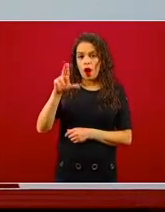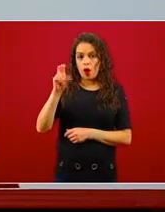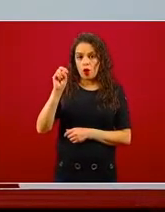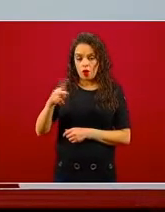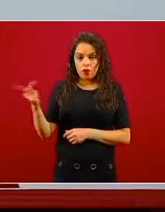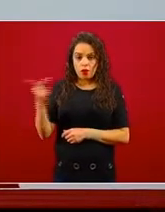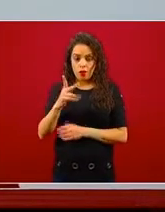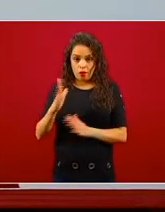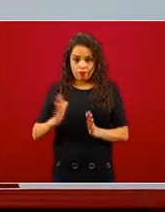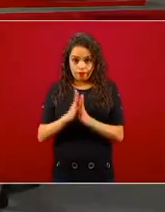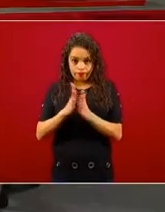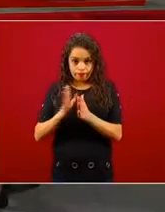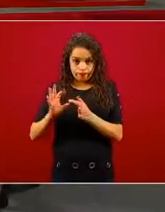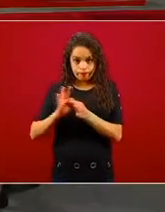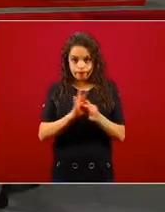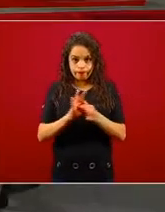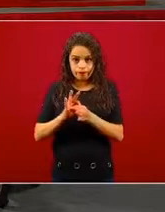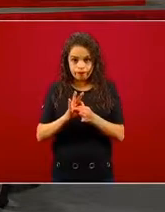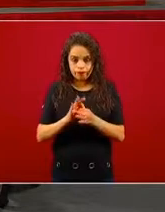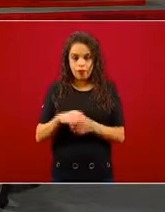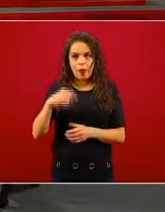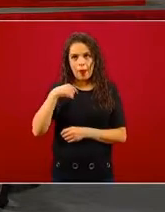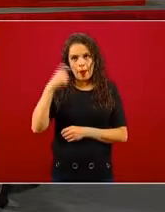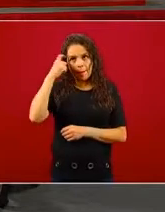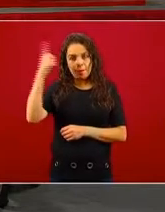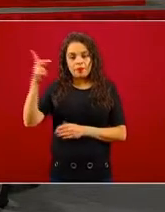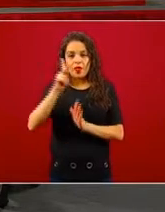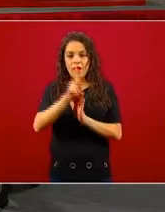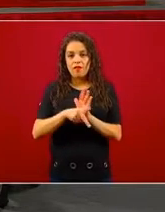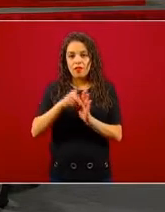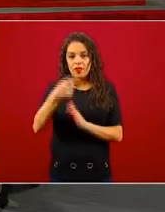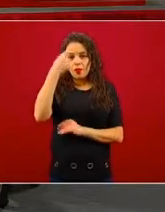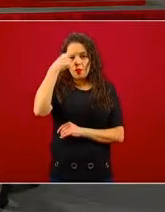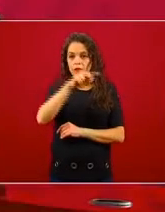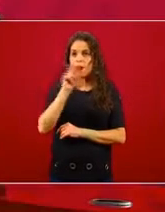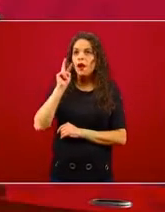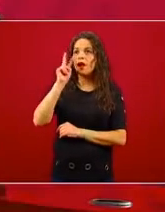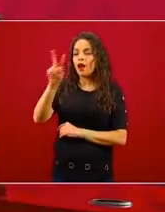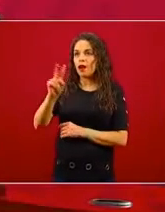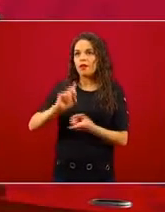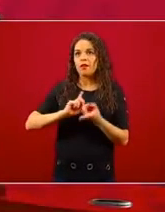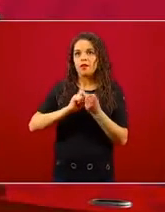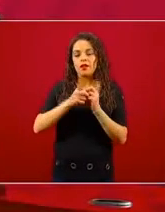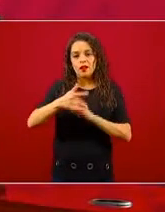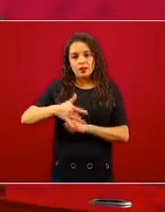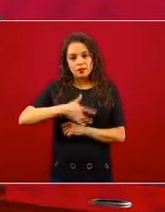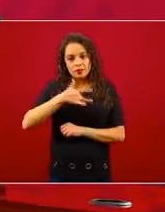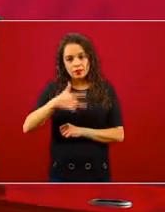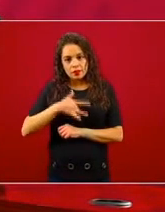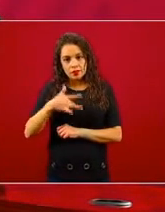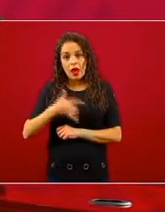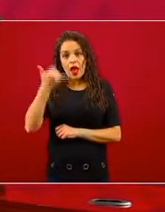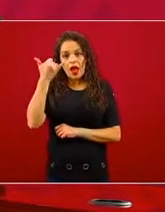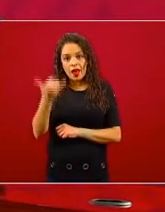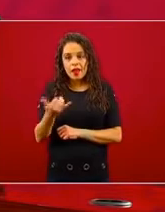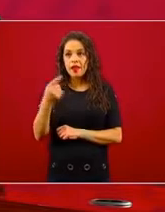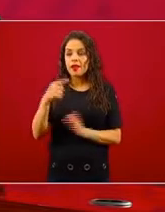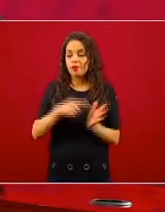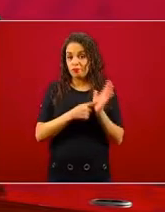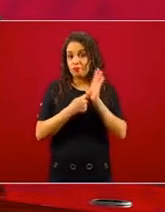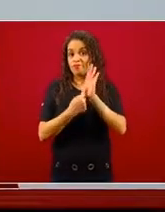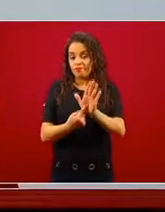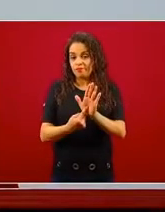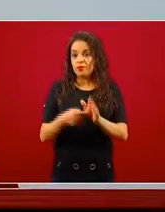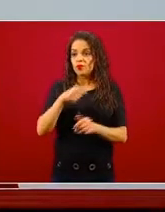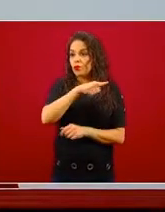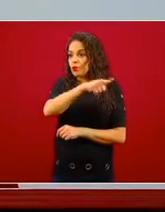where we have support from Alfonso Cuaron and participation of the government. We created a video that raises